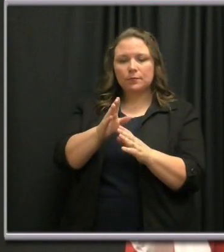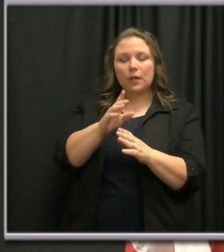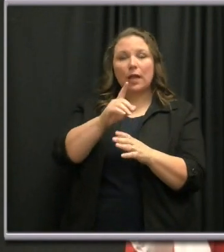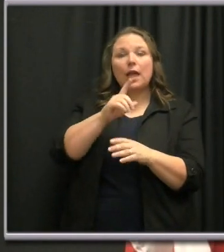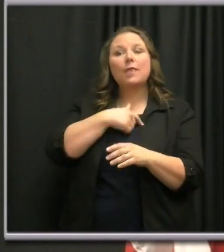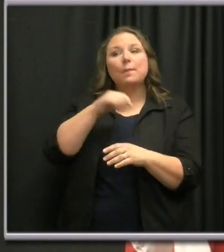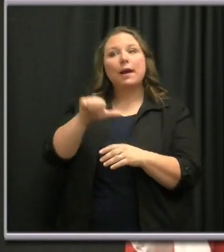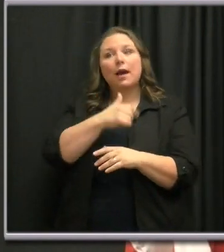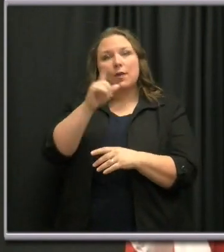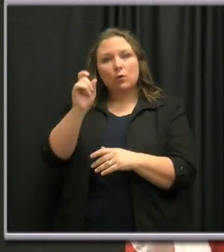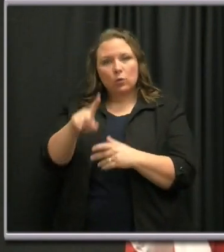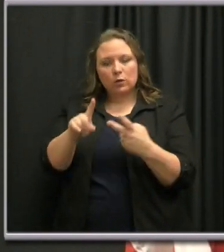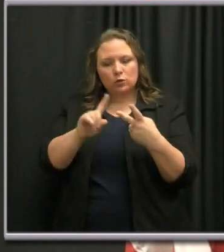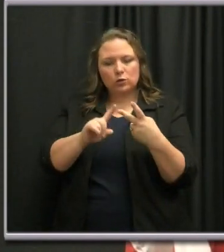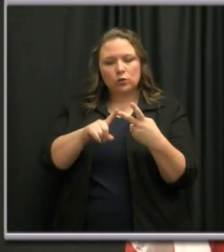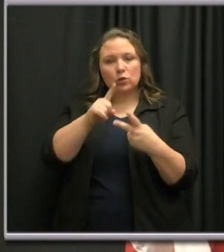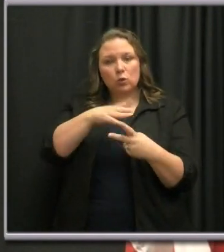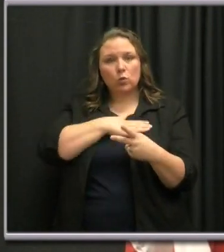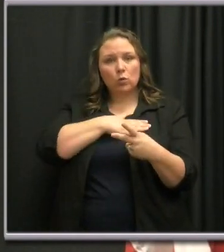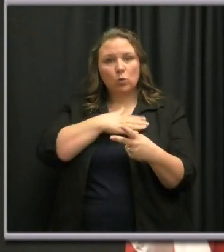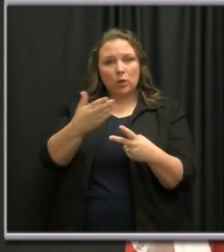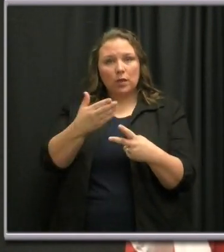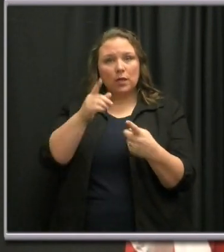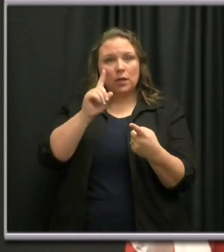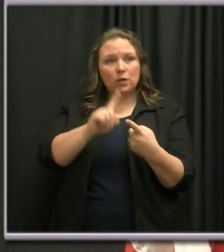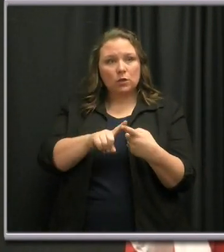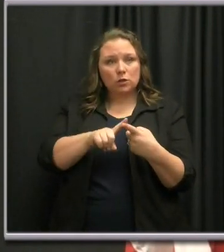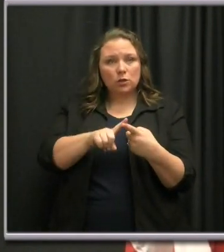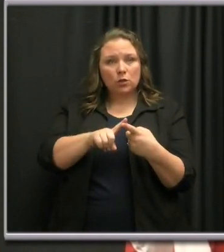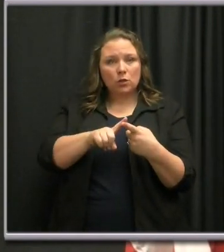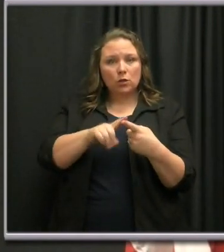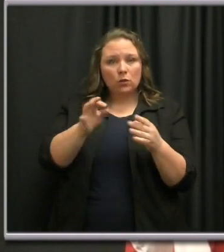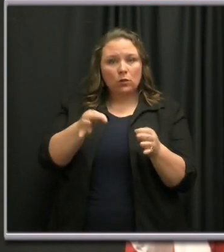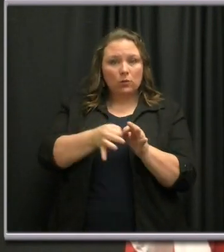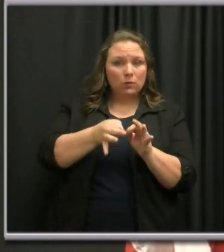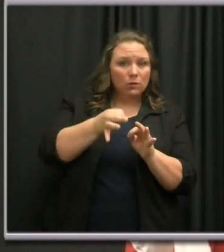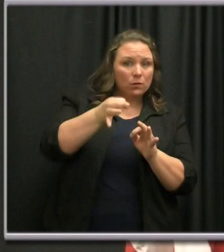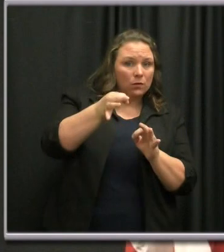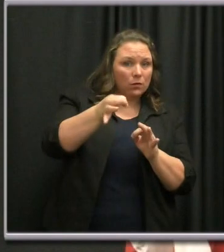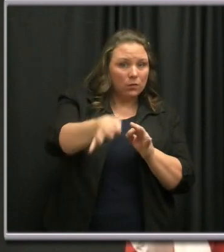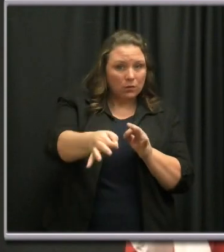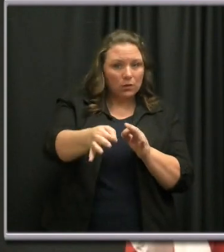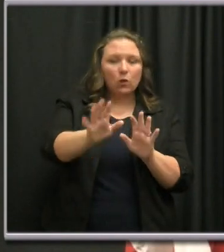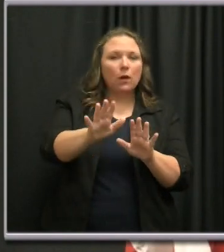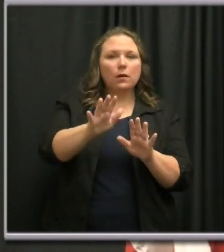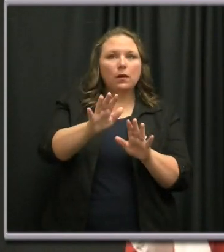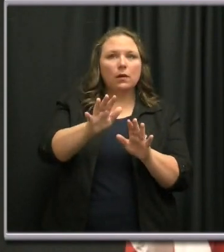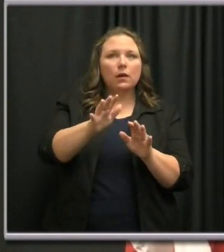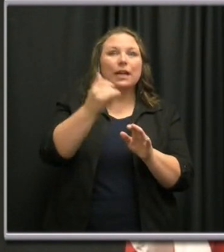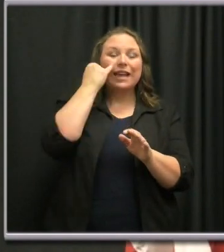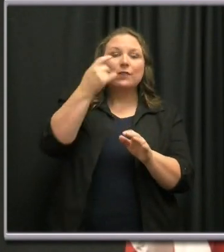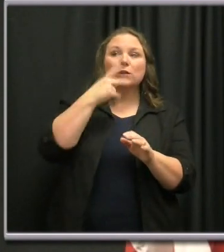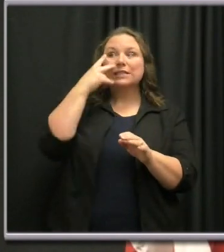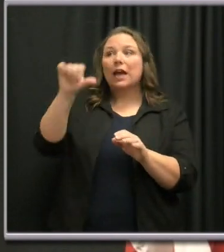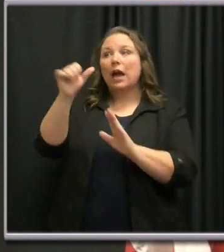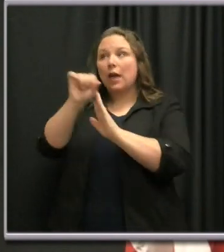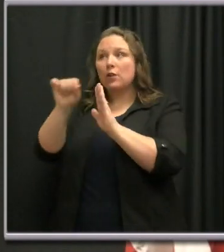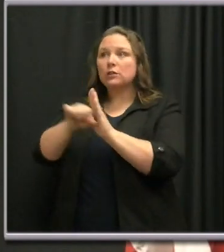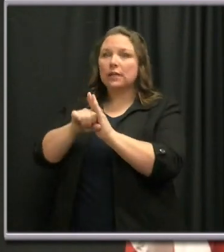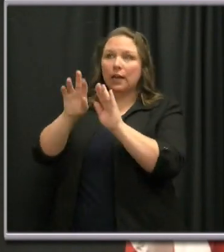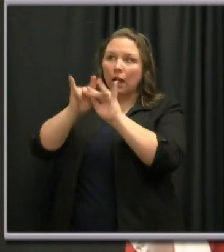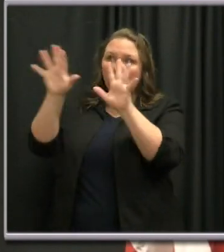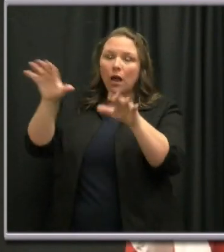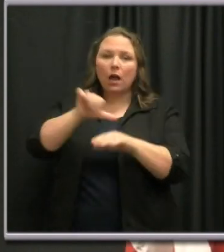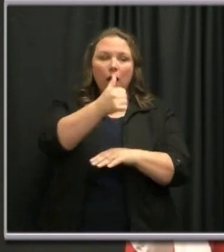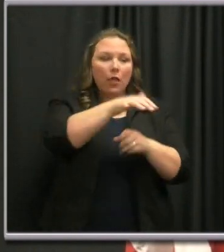actually wanted to ask, would you be willing to move back your reopening initiatives if we see evidence of a spike in cases from other states or metro areas